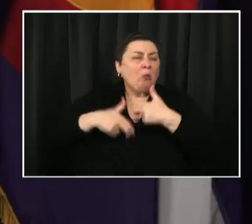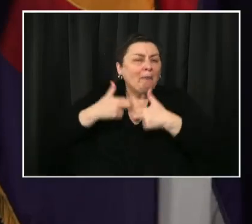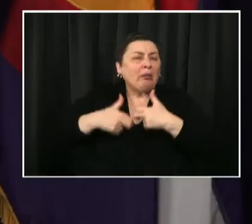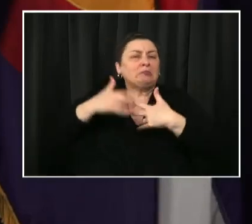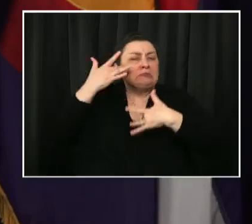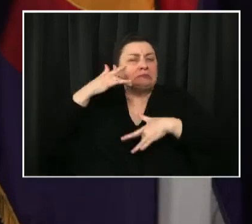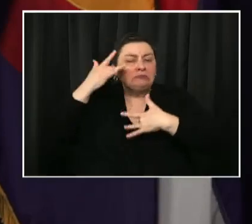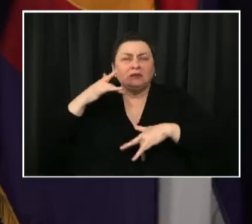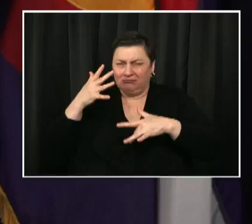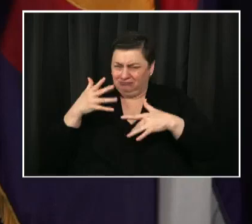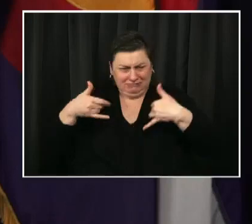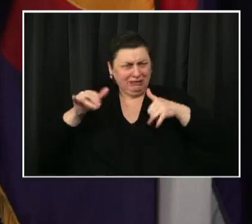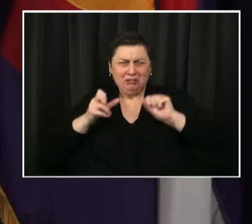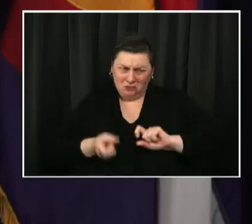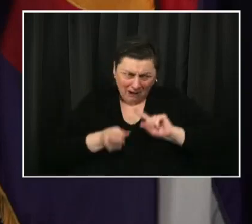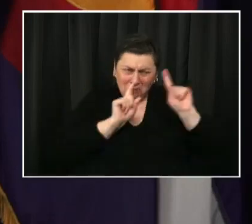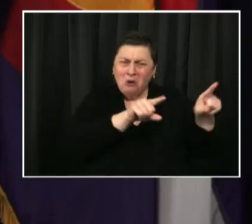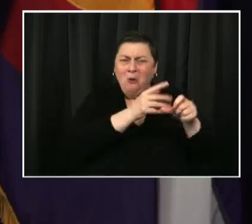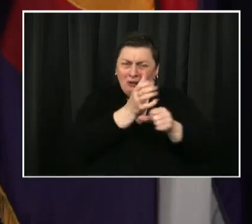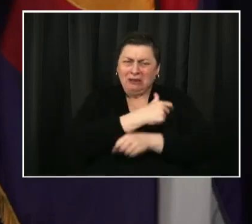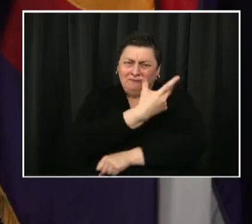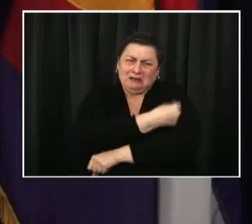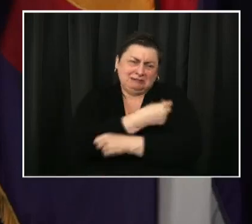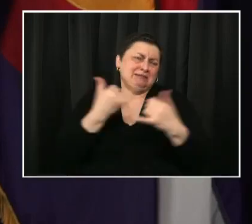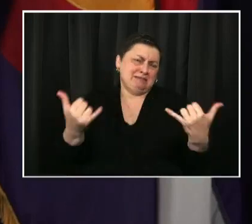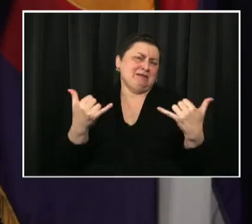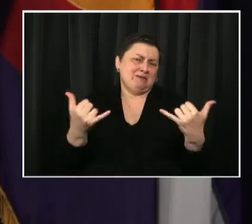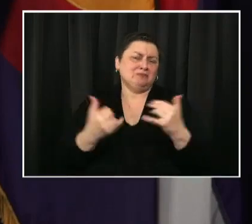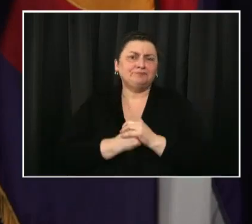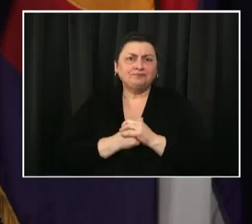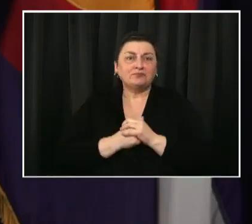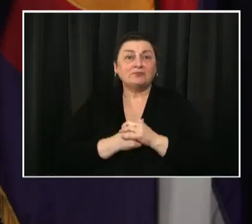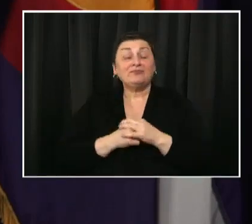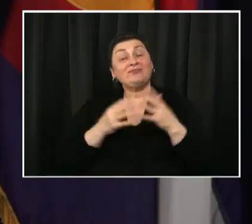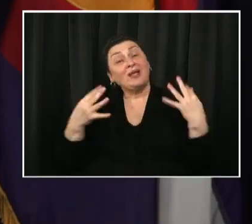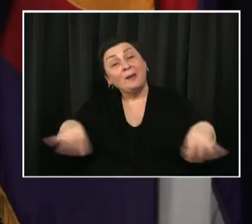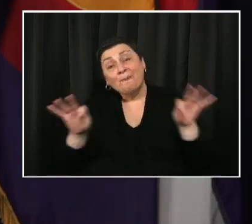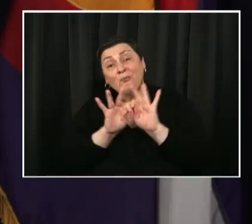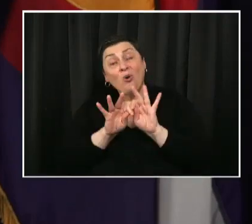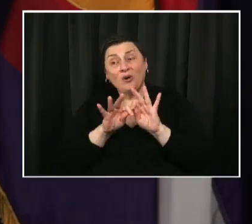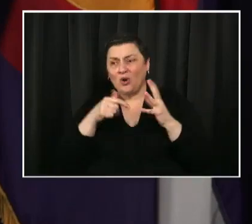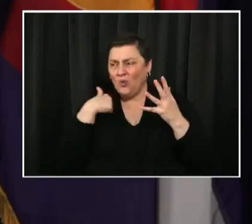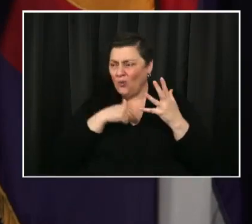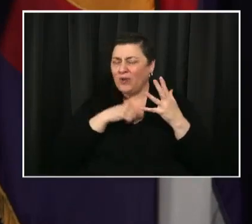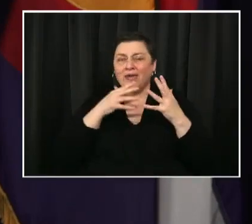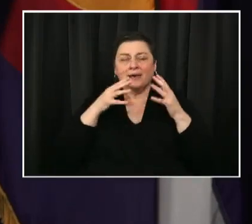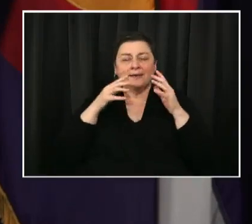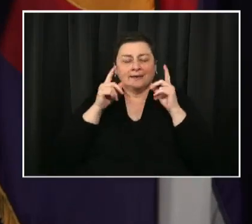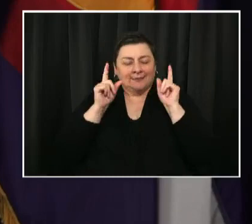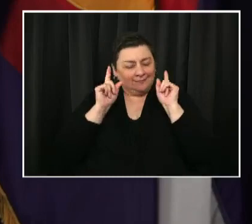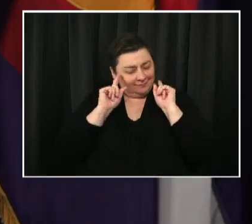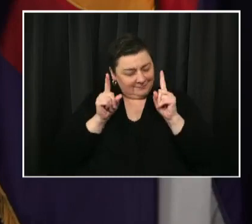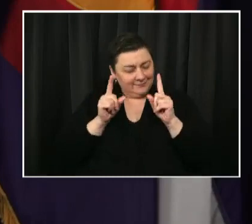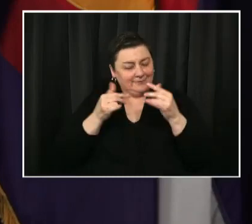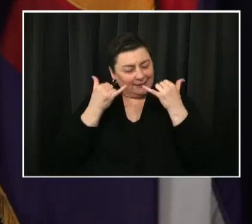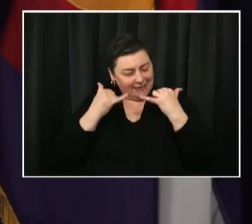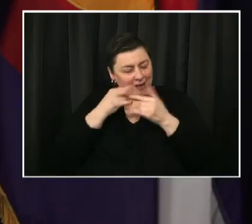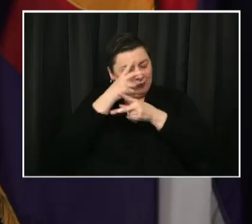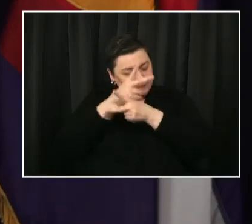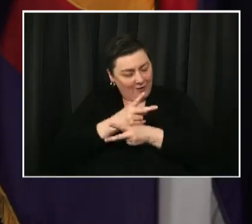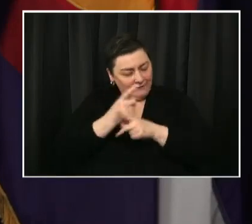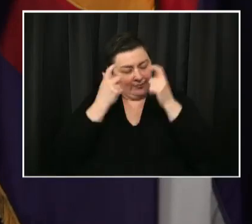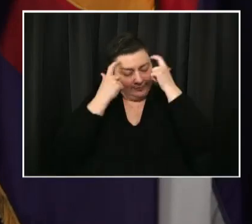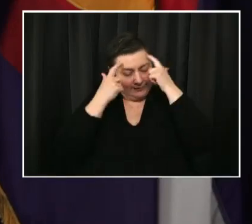we can, it's important that we continue to live in this sustainable way a bit longer as we get